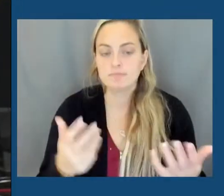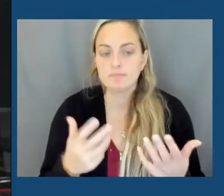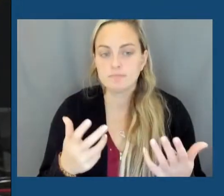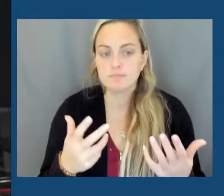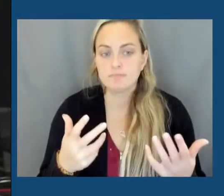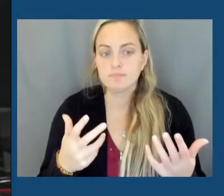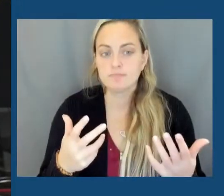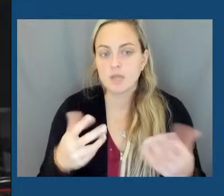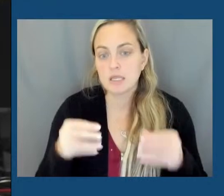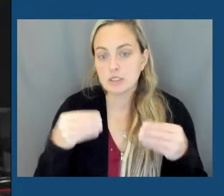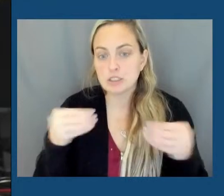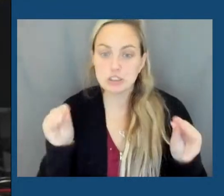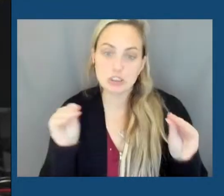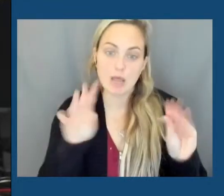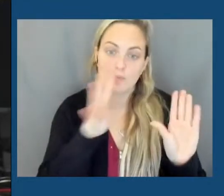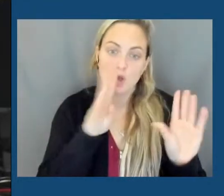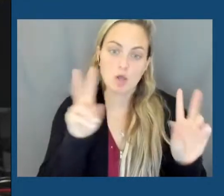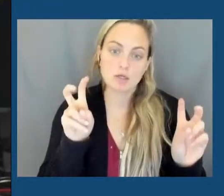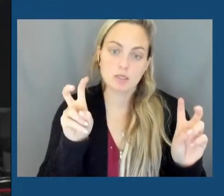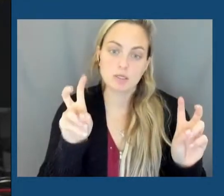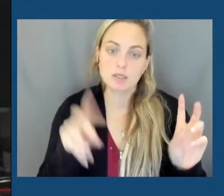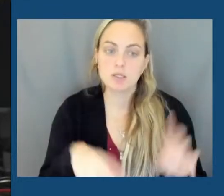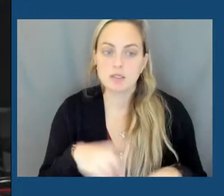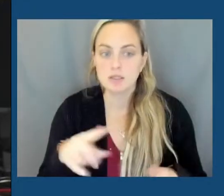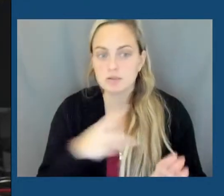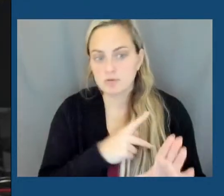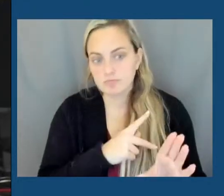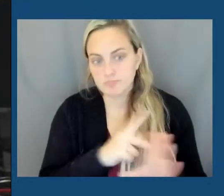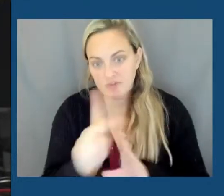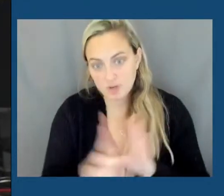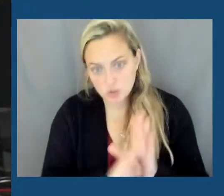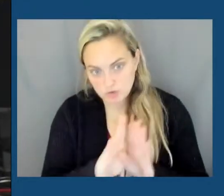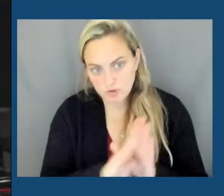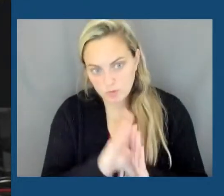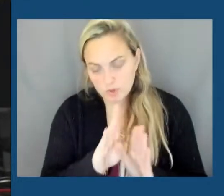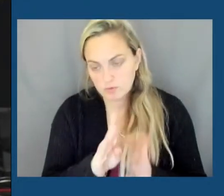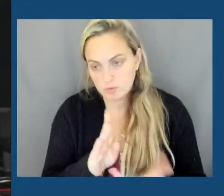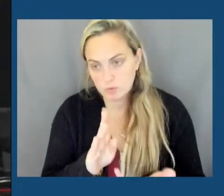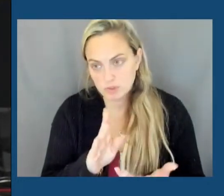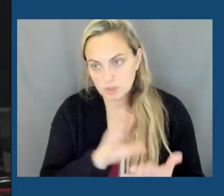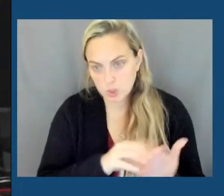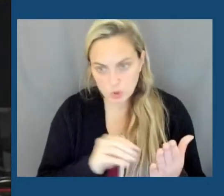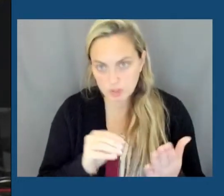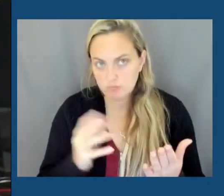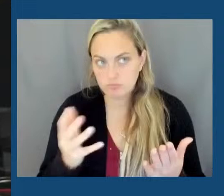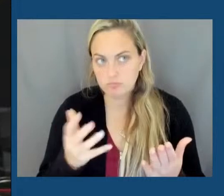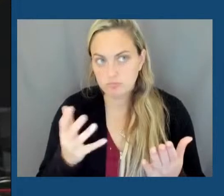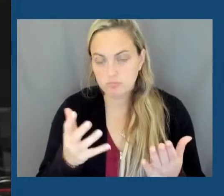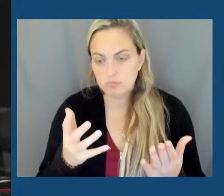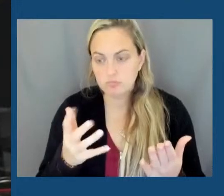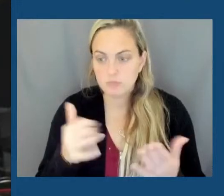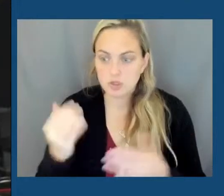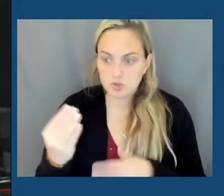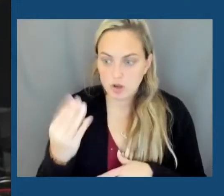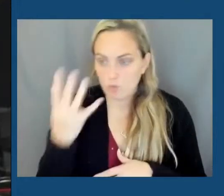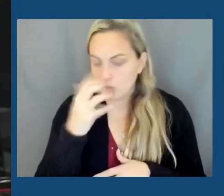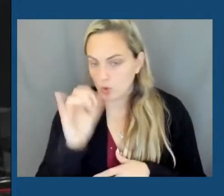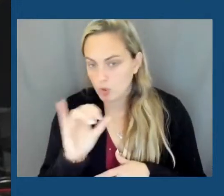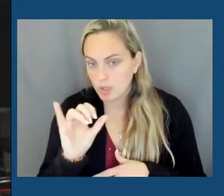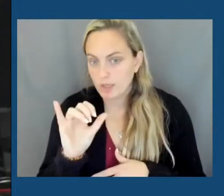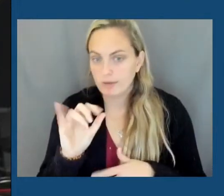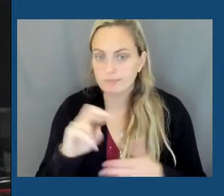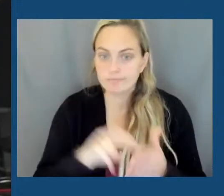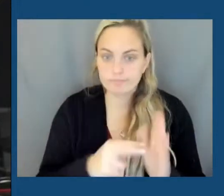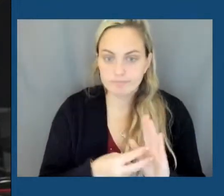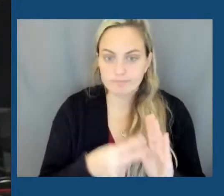talk, and that's really, this professional development was learning what this job's going to be and entail, but it's